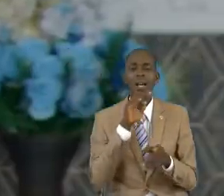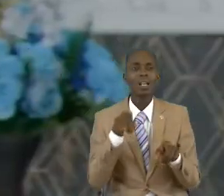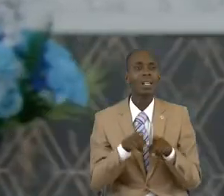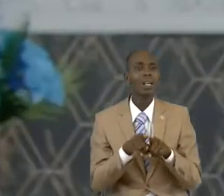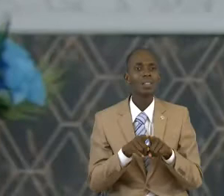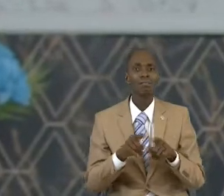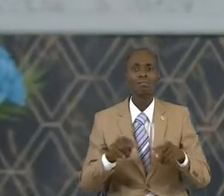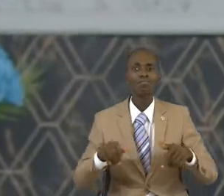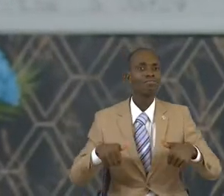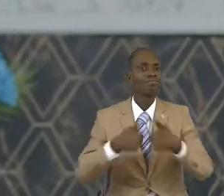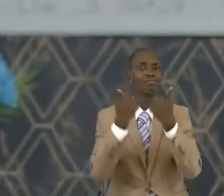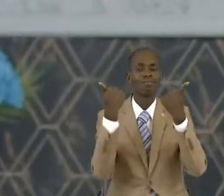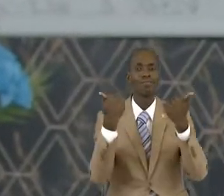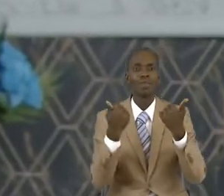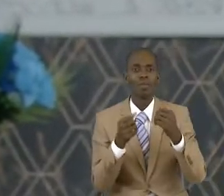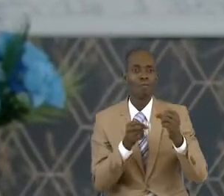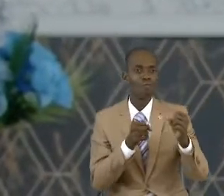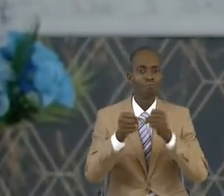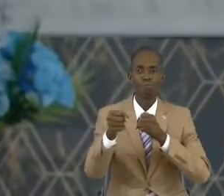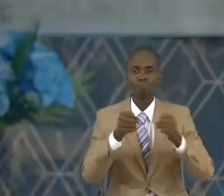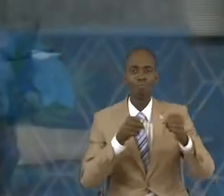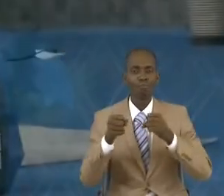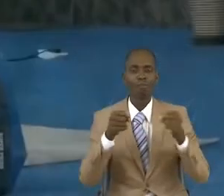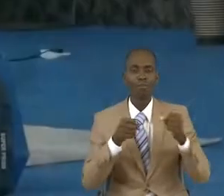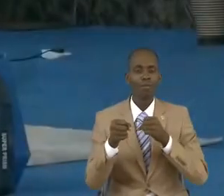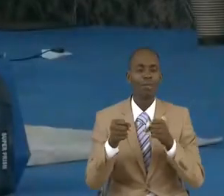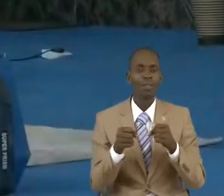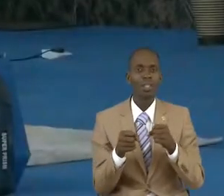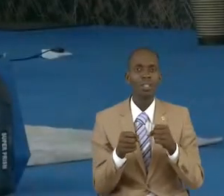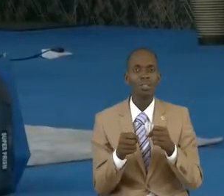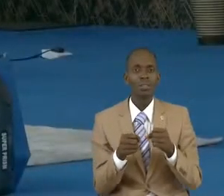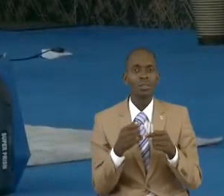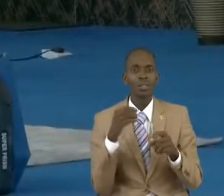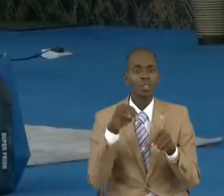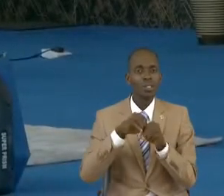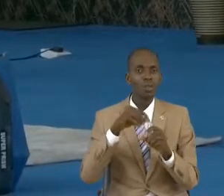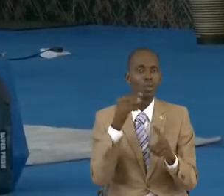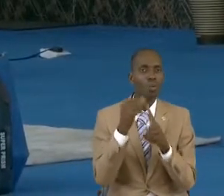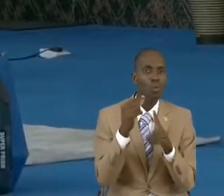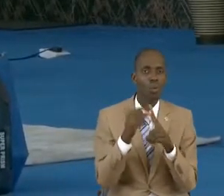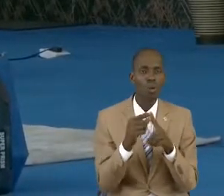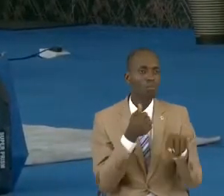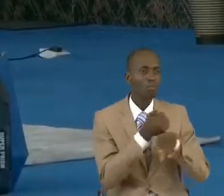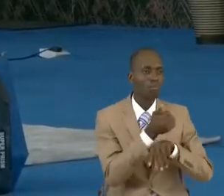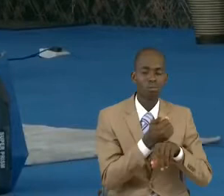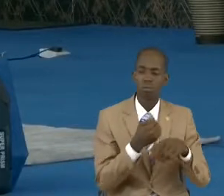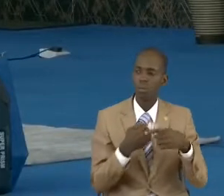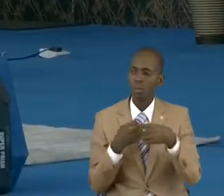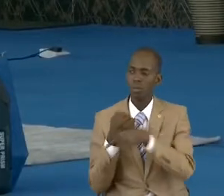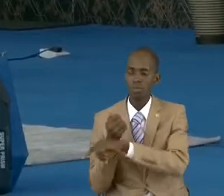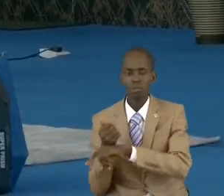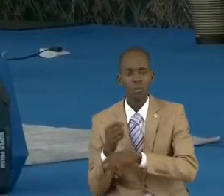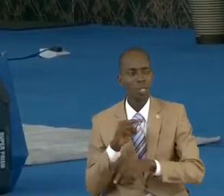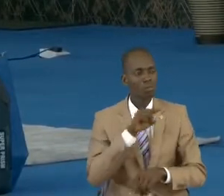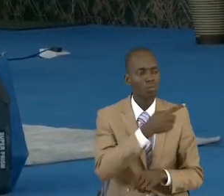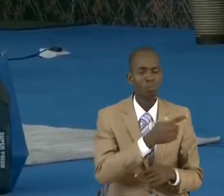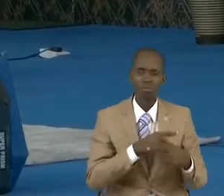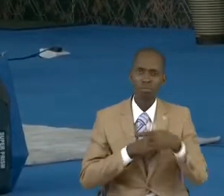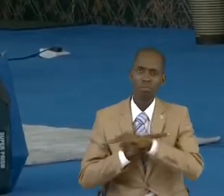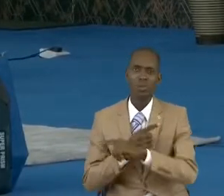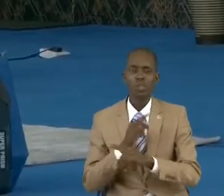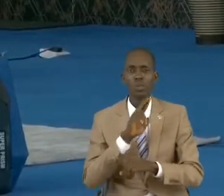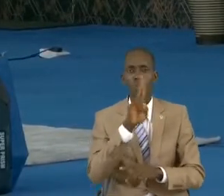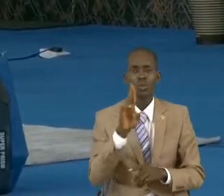of fighting, exchanging words, brutal words, angry words,